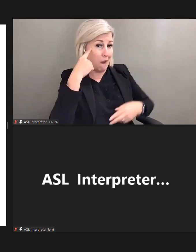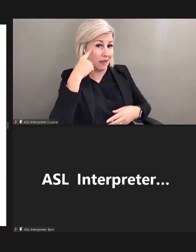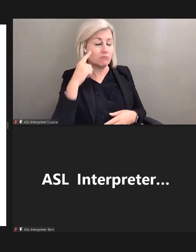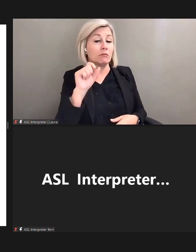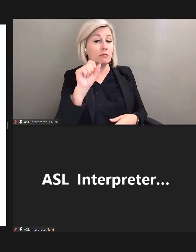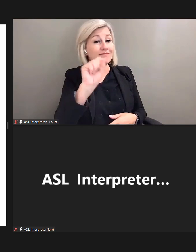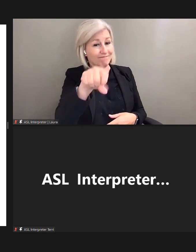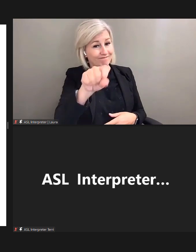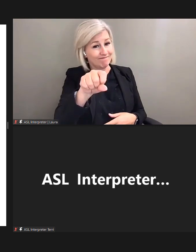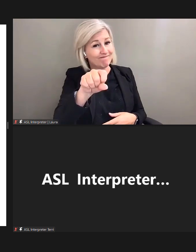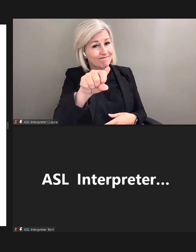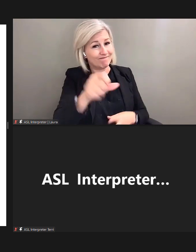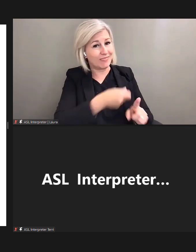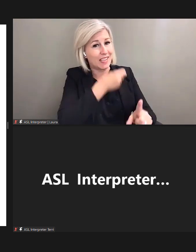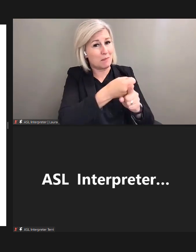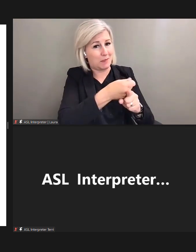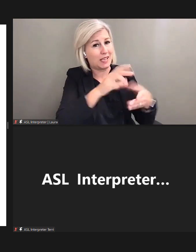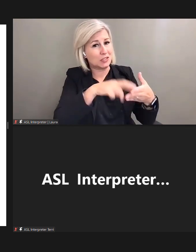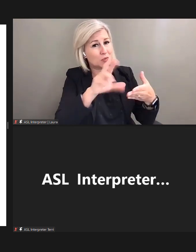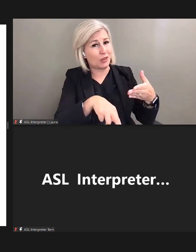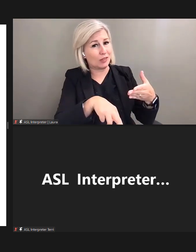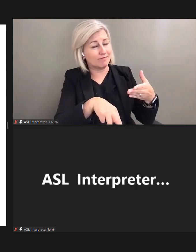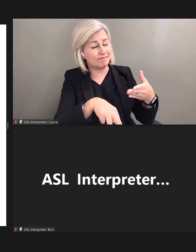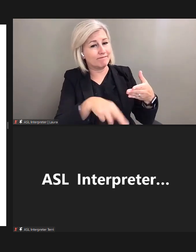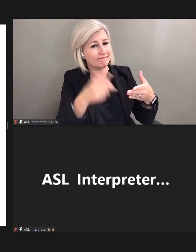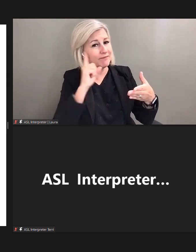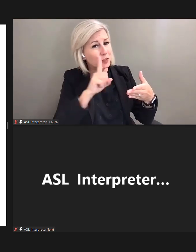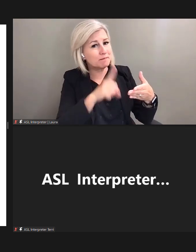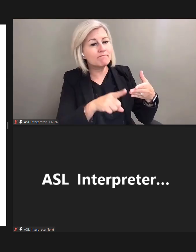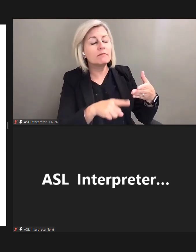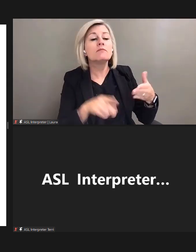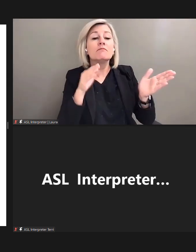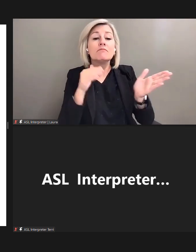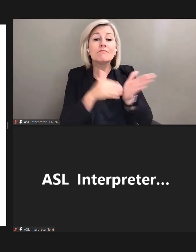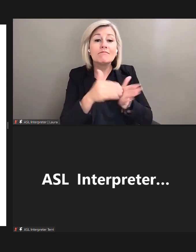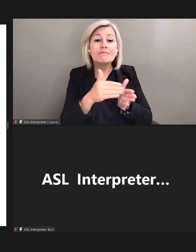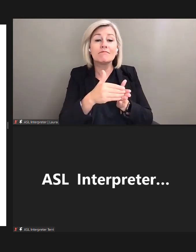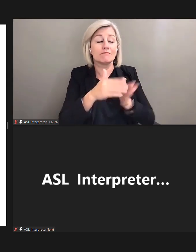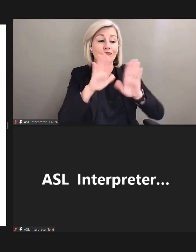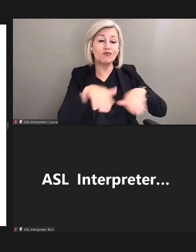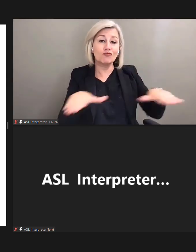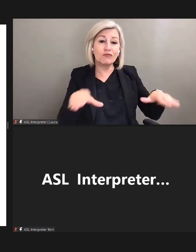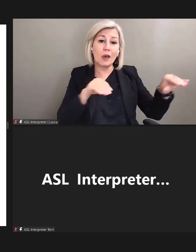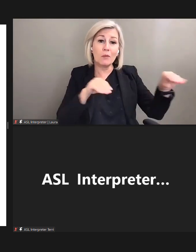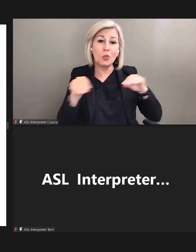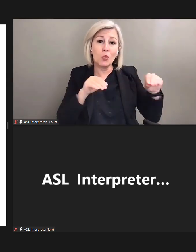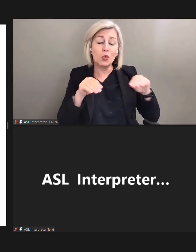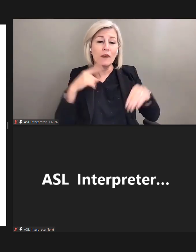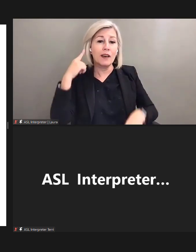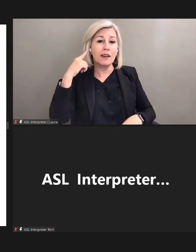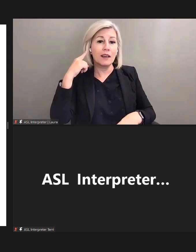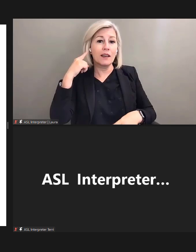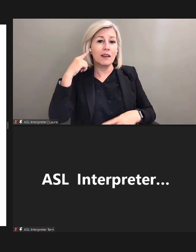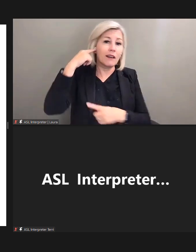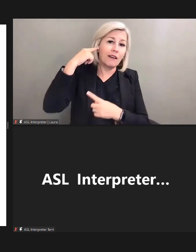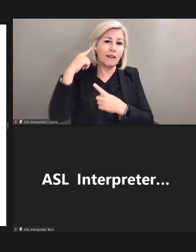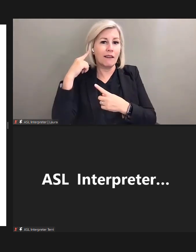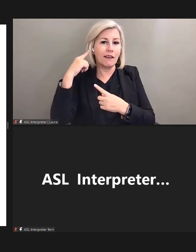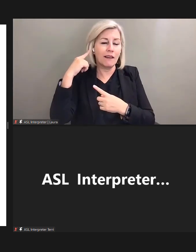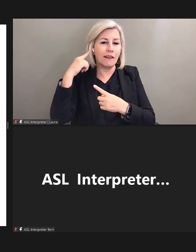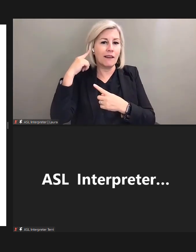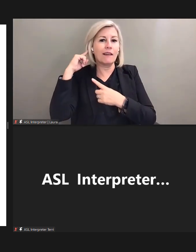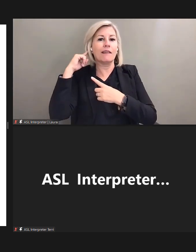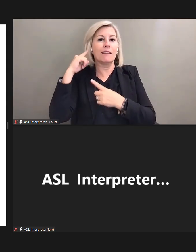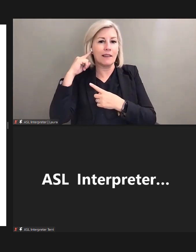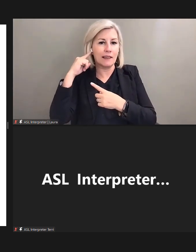it does impact the results of the screening. Often as the child moves, that finger can then press as